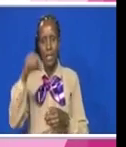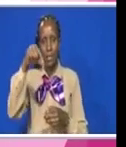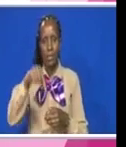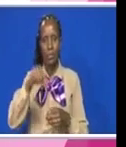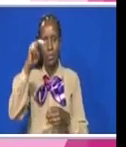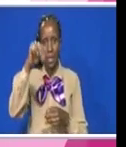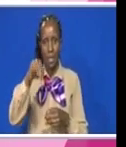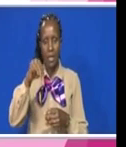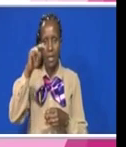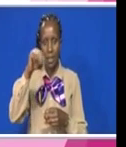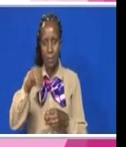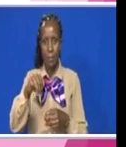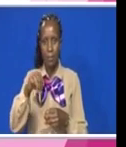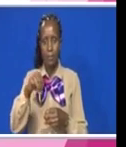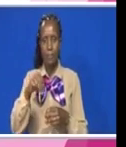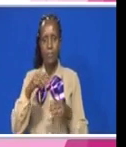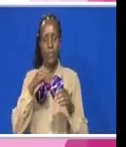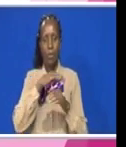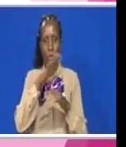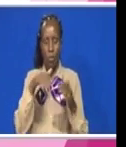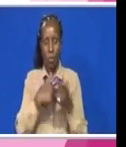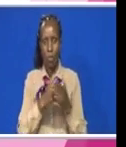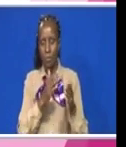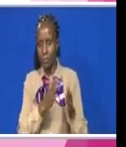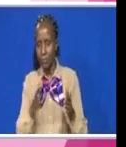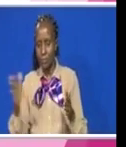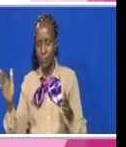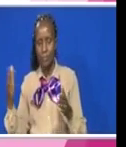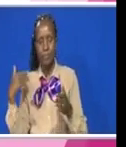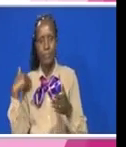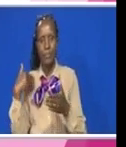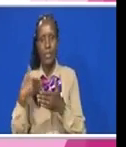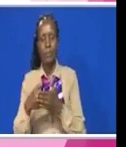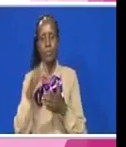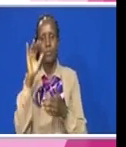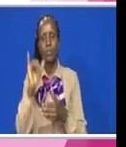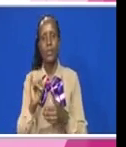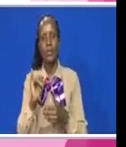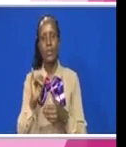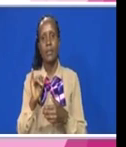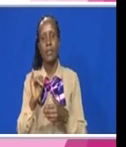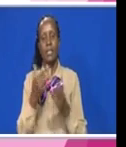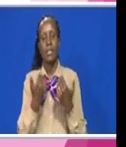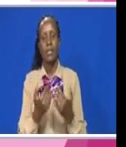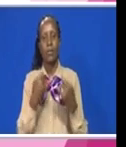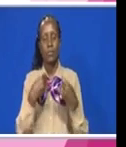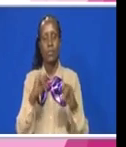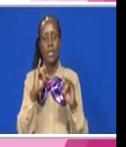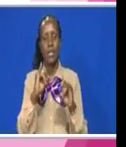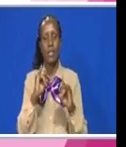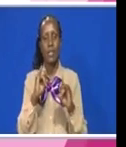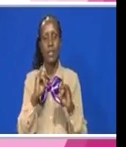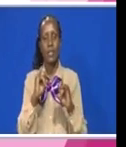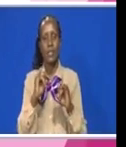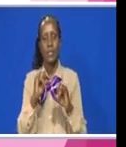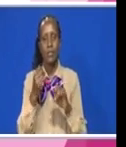N, N, H, all the way up to Y. So let's try to unpack the